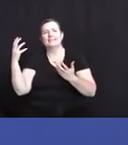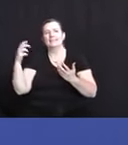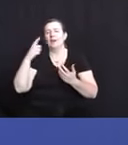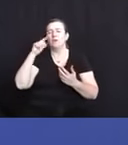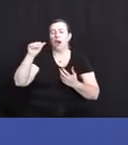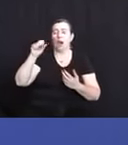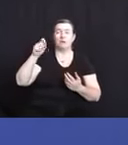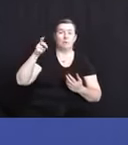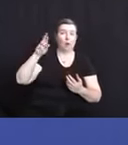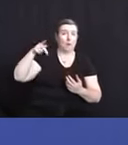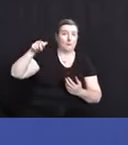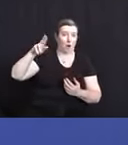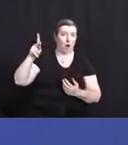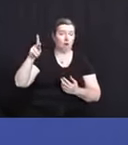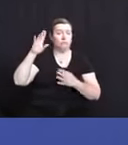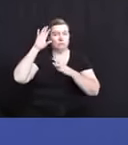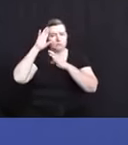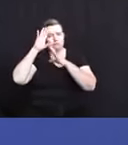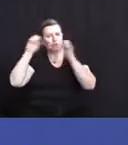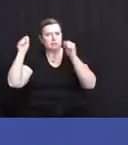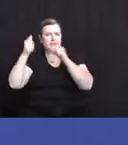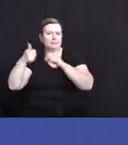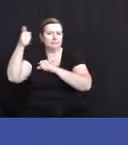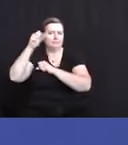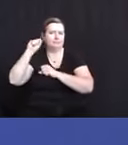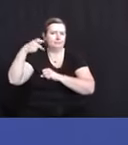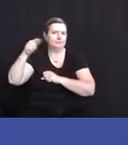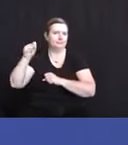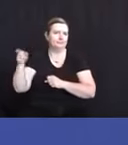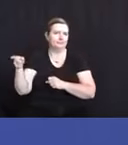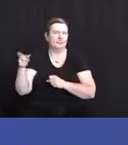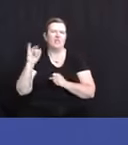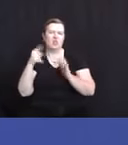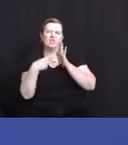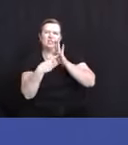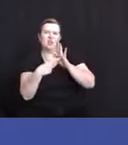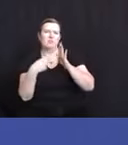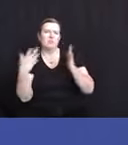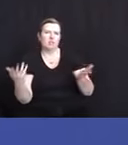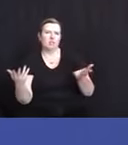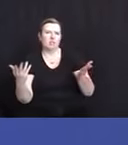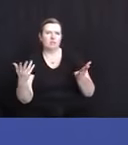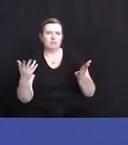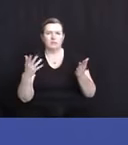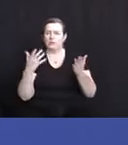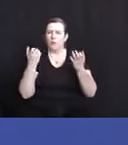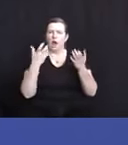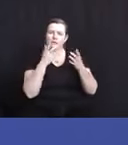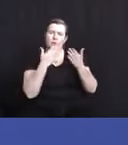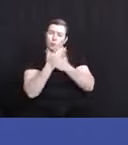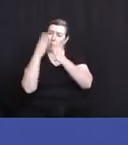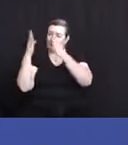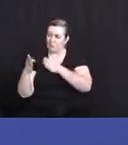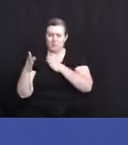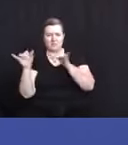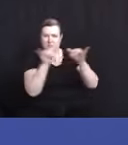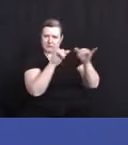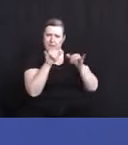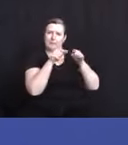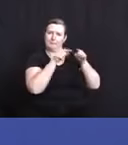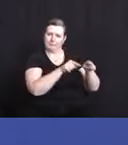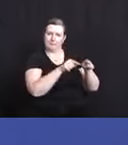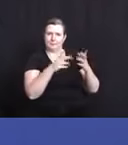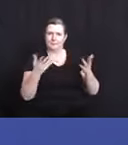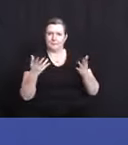and personal, I think is a model for us. And I could say something similarly about my colleagues up here in terms of what we'll look to. And if we have news,